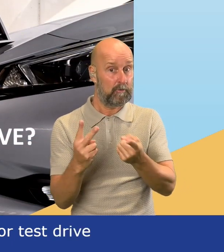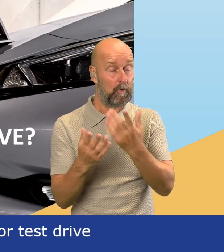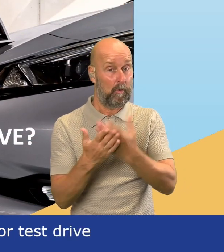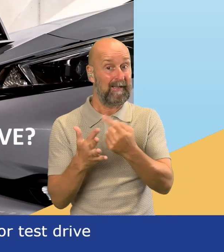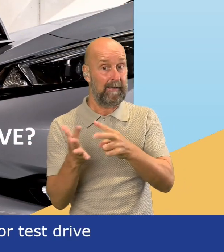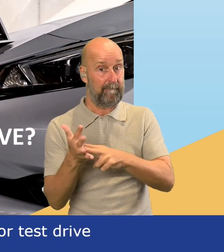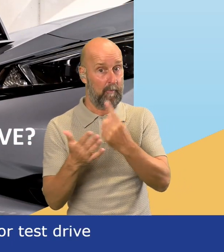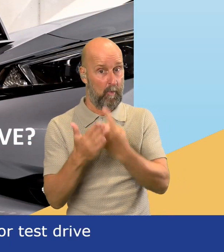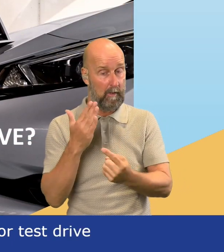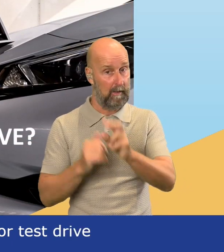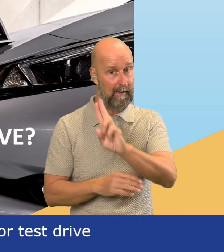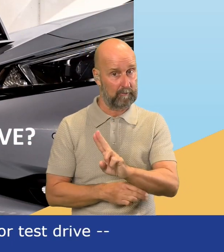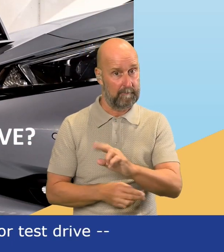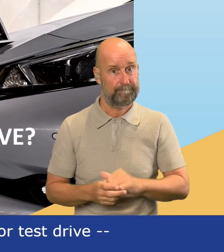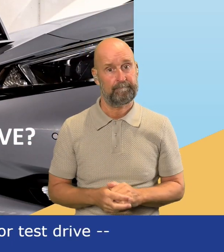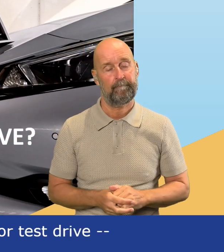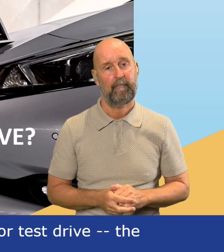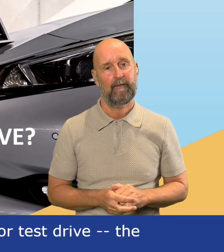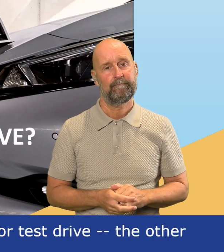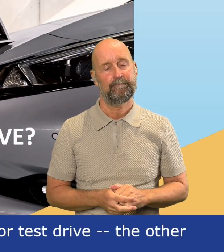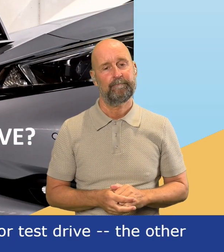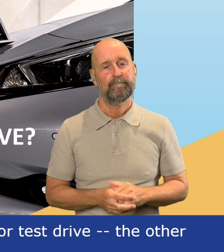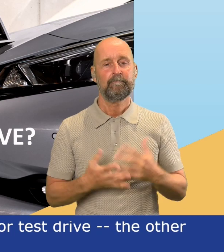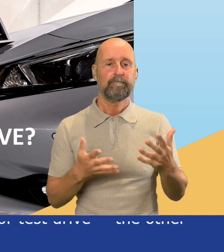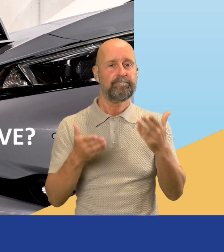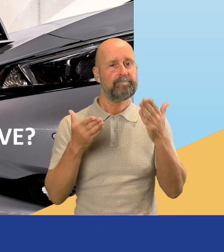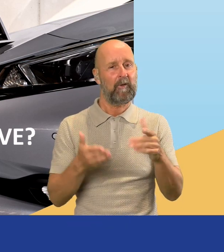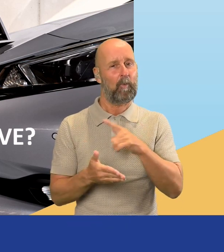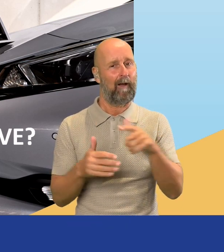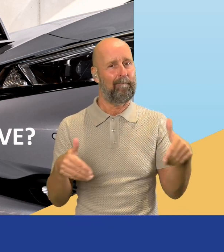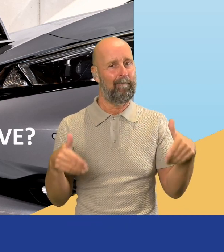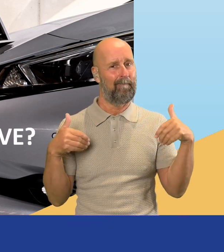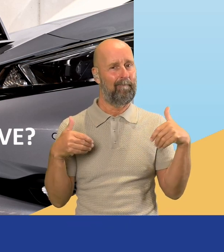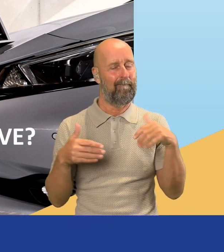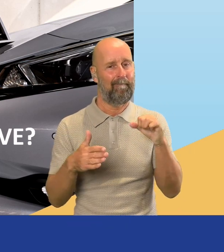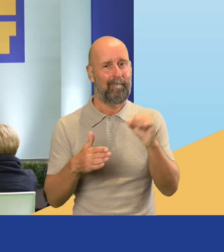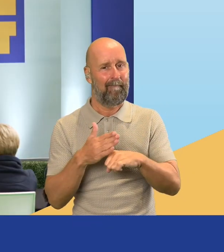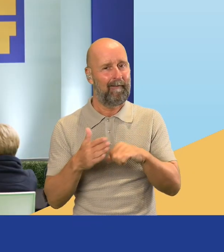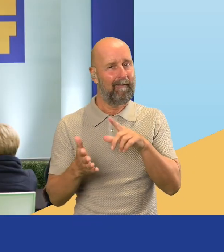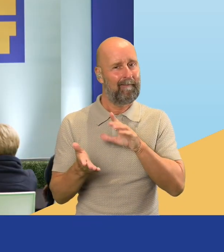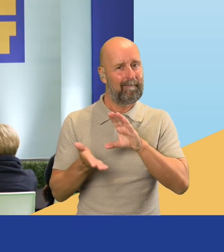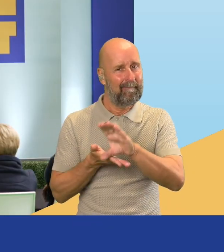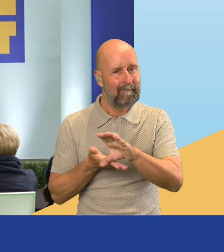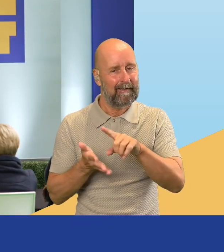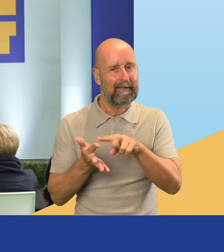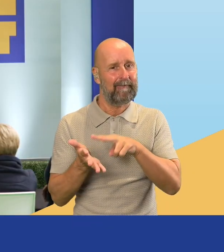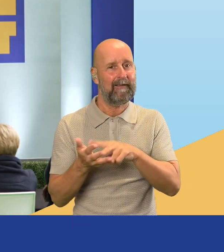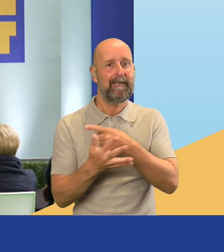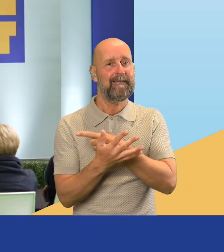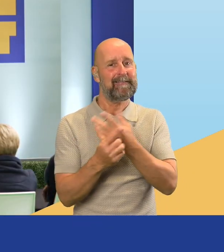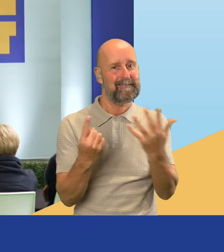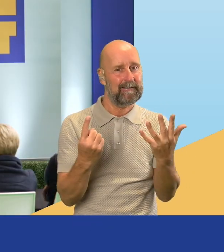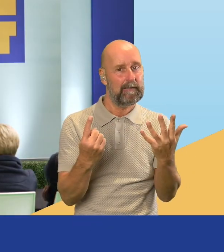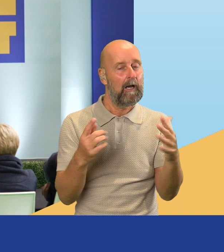So let's look at some of these I guess, hesitations around EV adoption, and I'm going to go through 6. Now, this won't cover